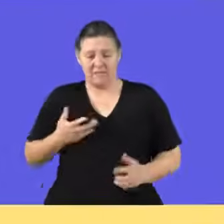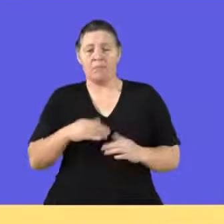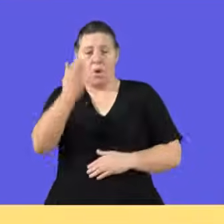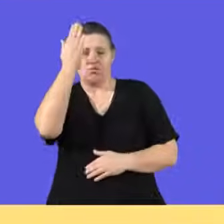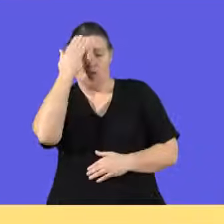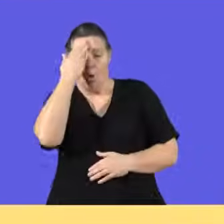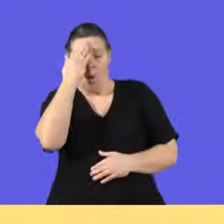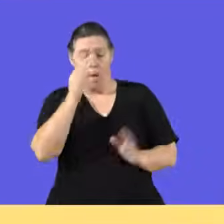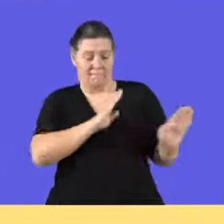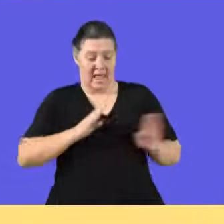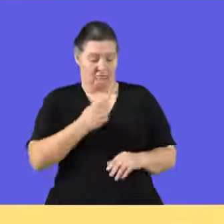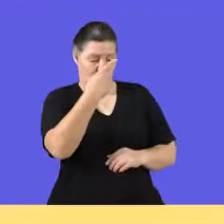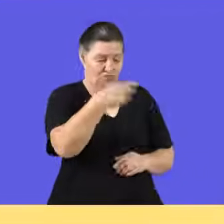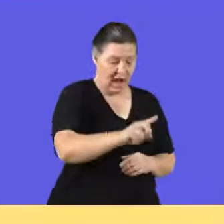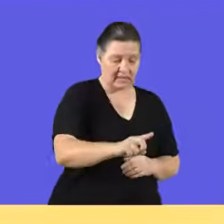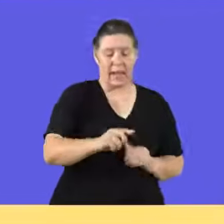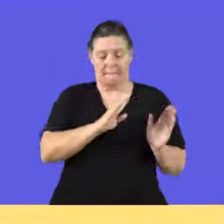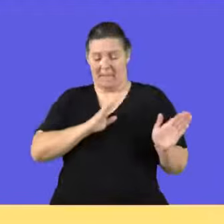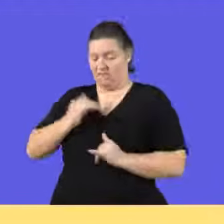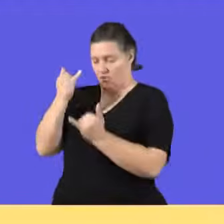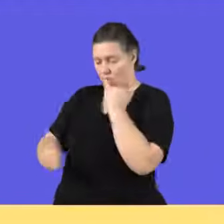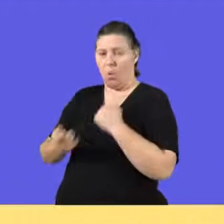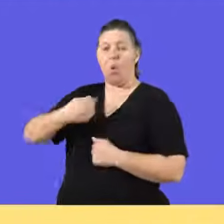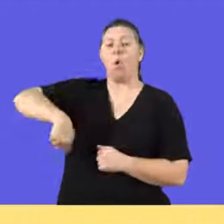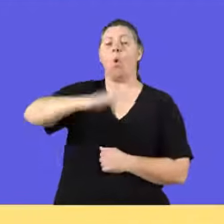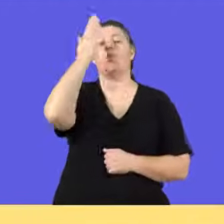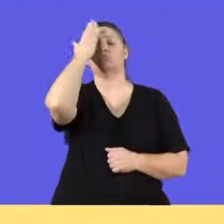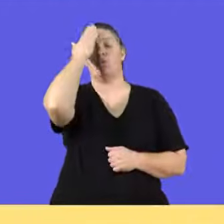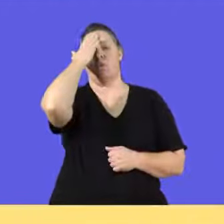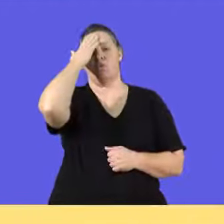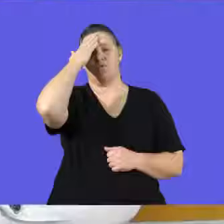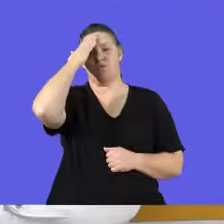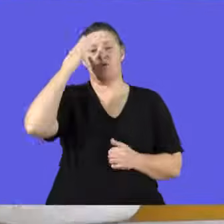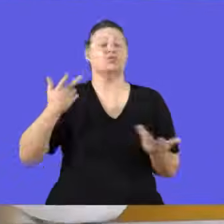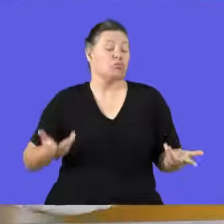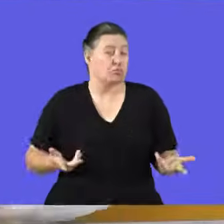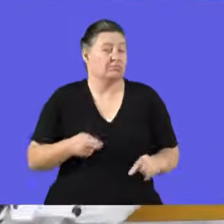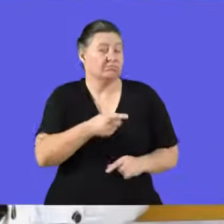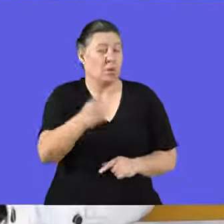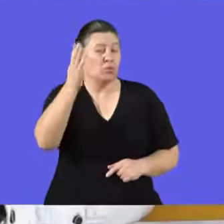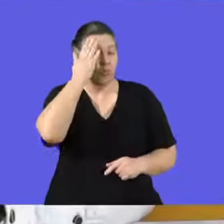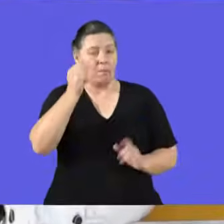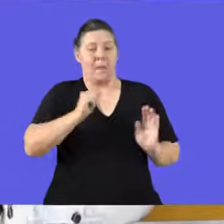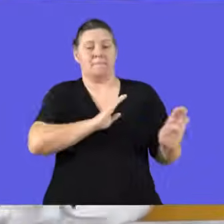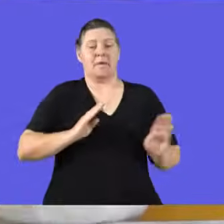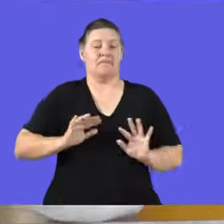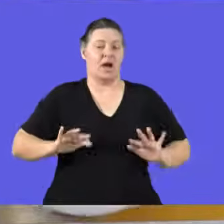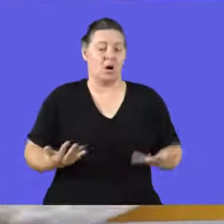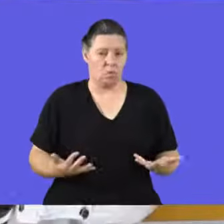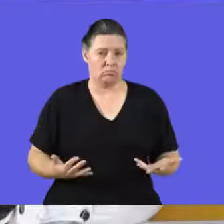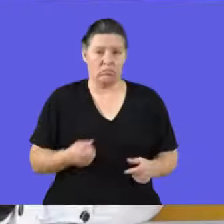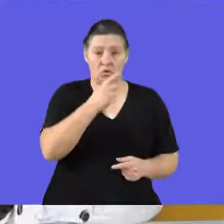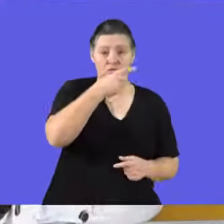considered right and wrong in specific situations. So a business code of ethics, it informs you then of how